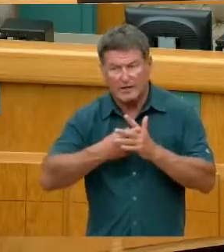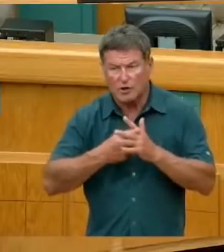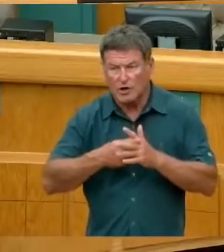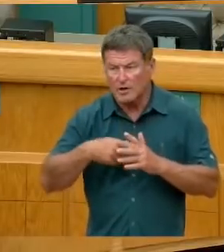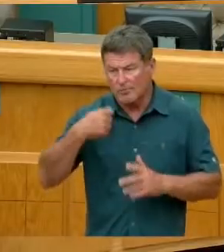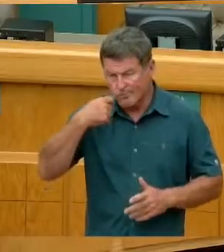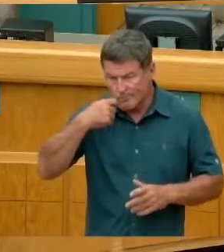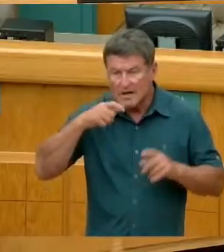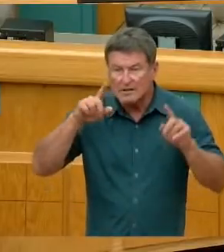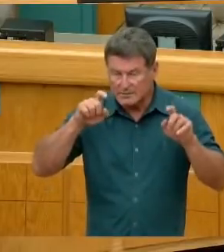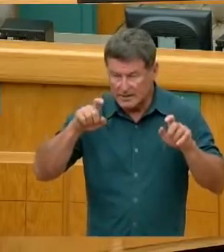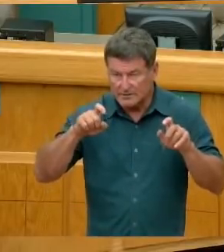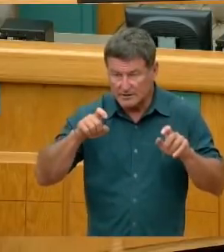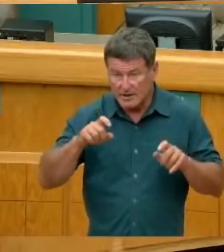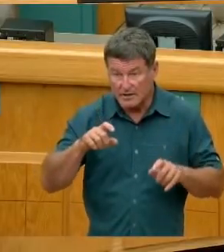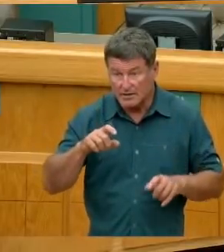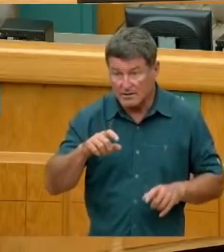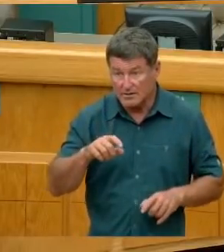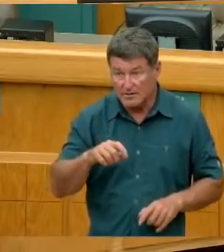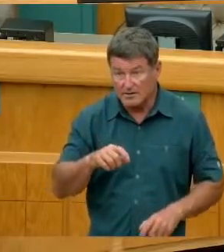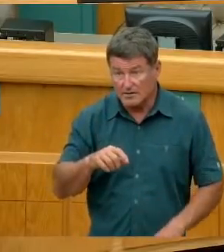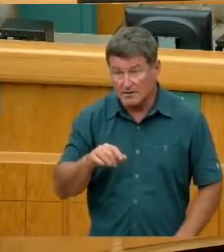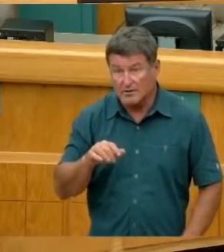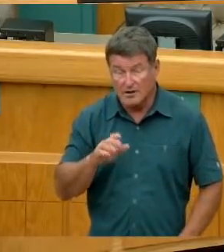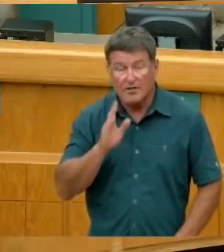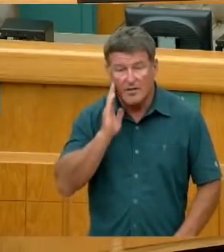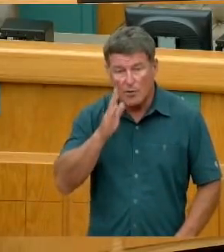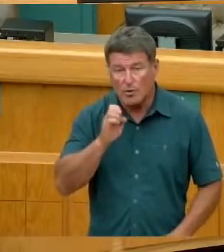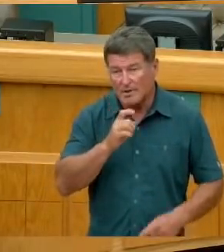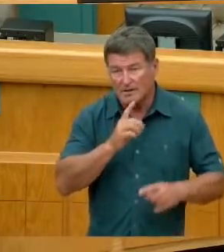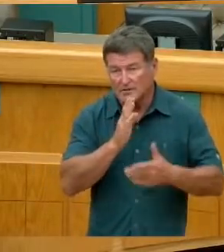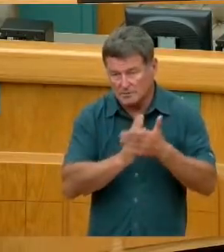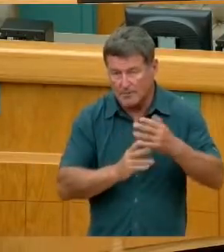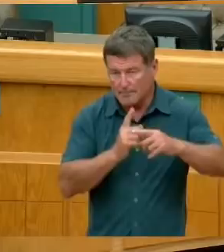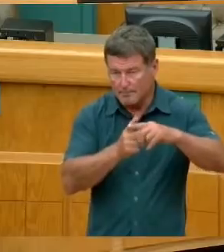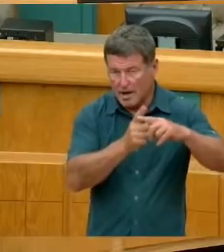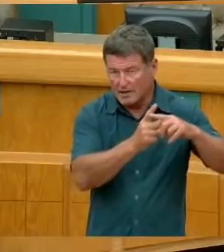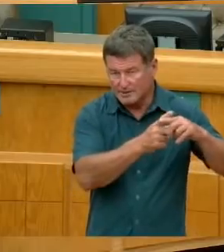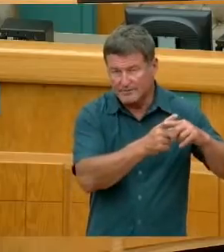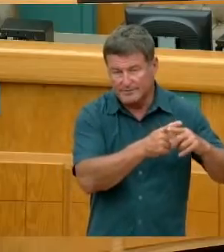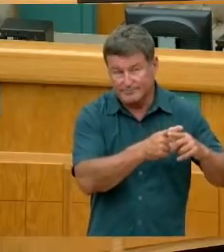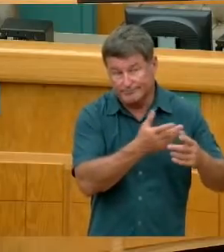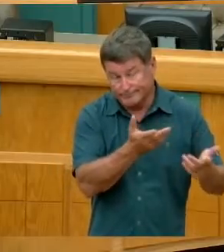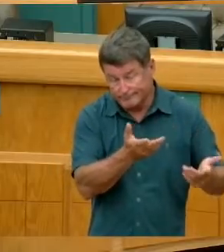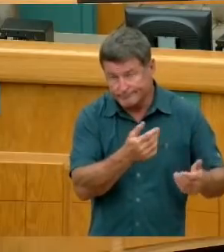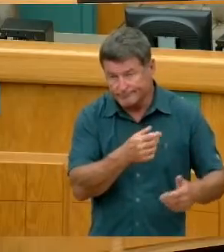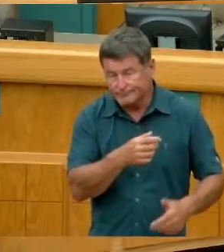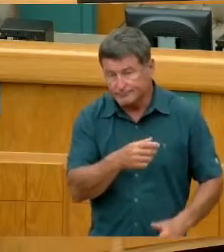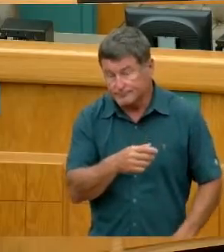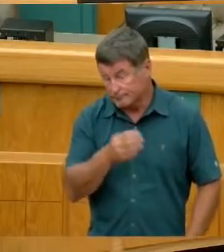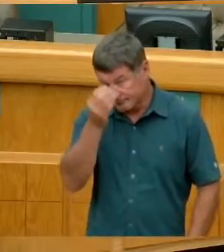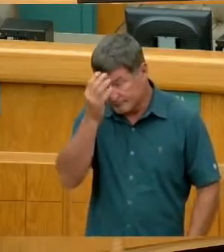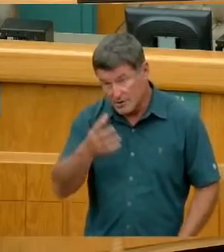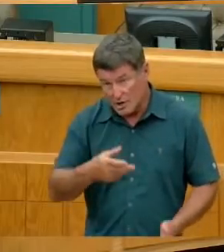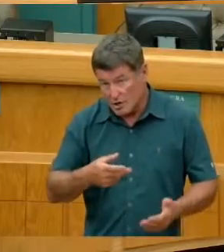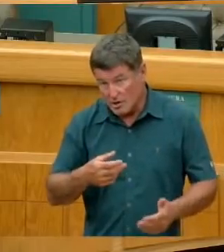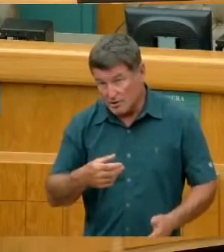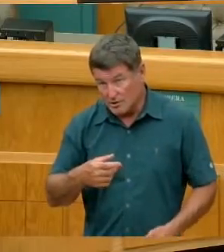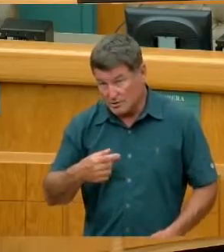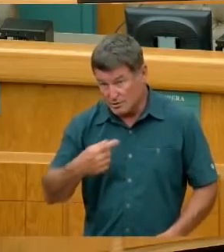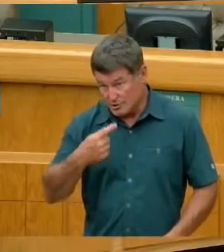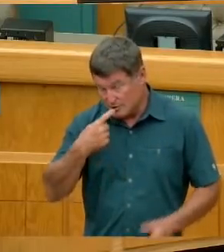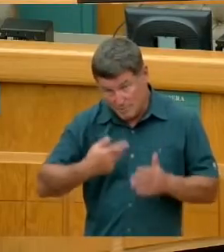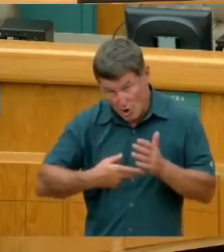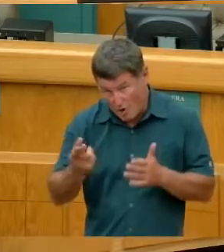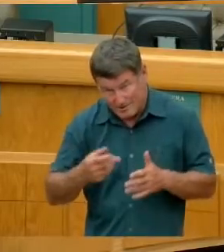last week, and like you might expect, any workforce, there's going to be positives, in there. So